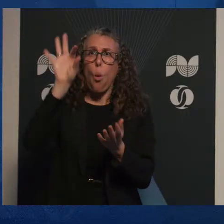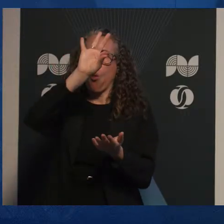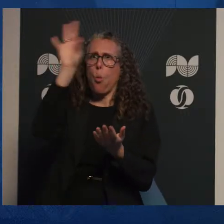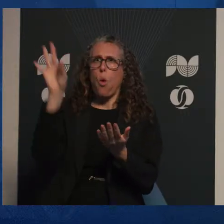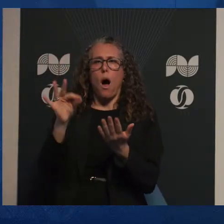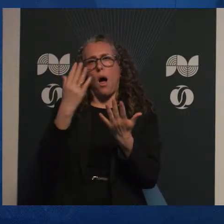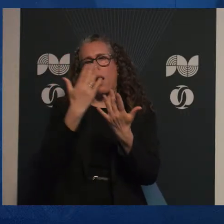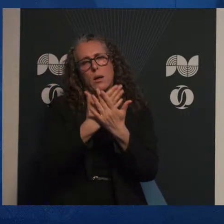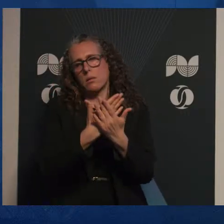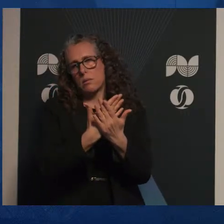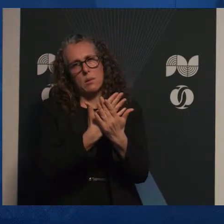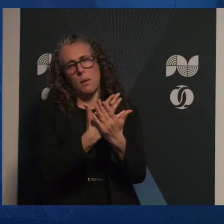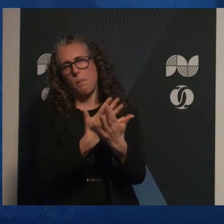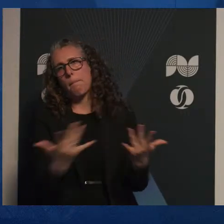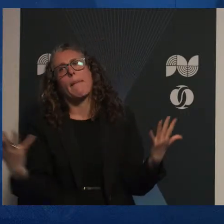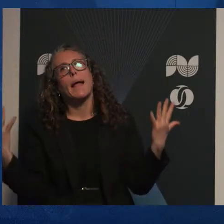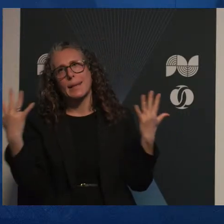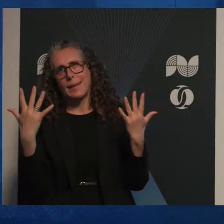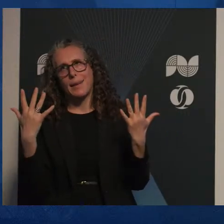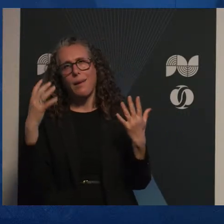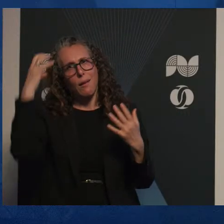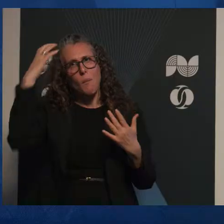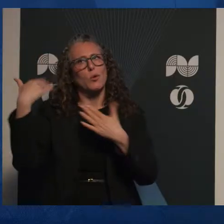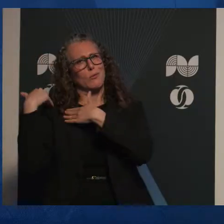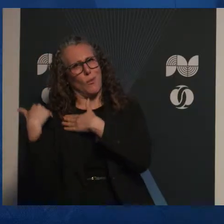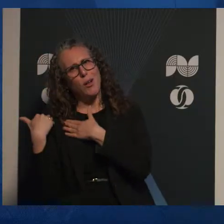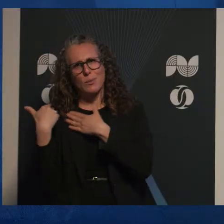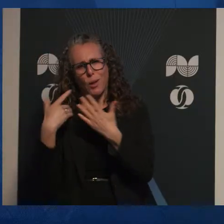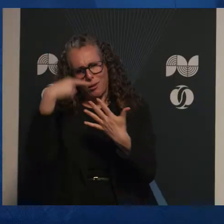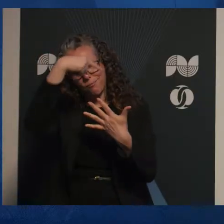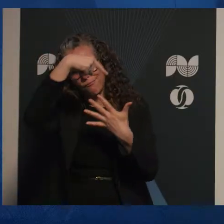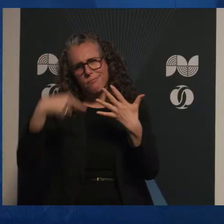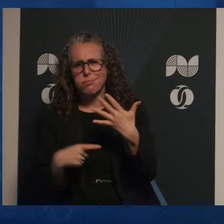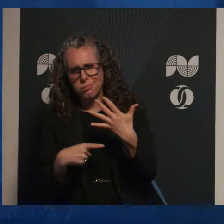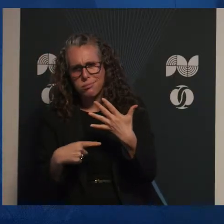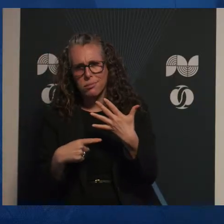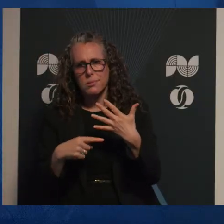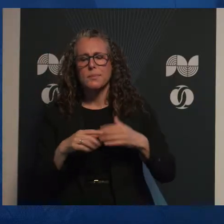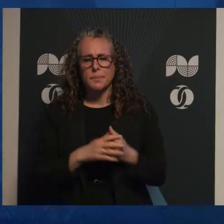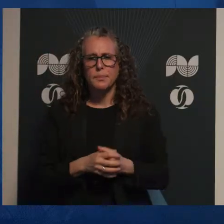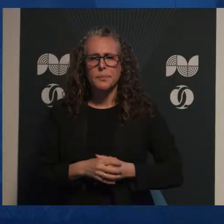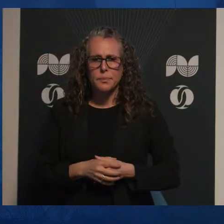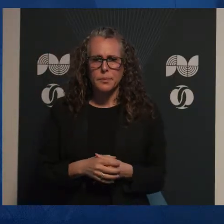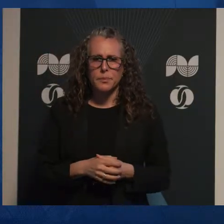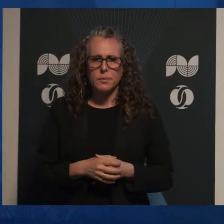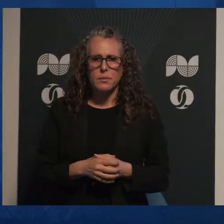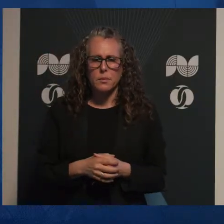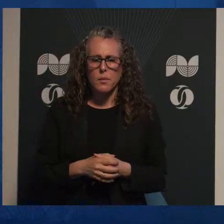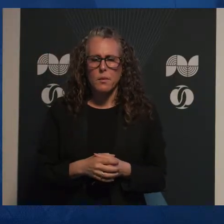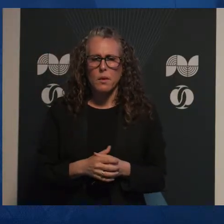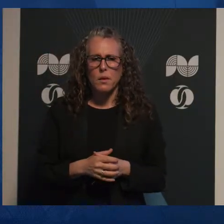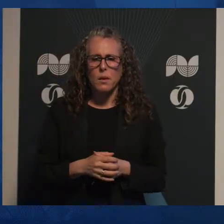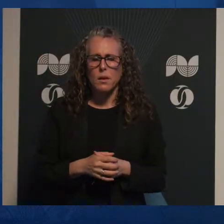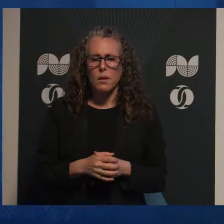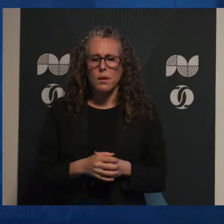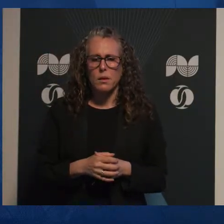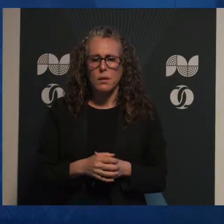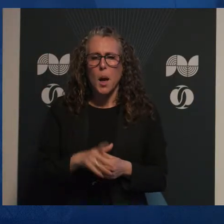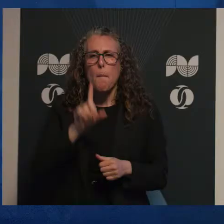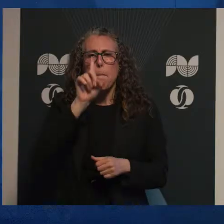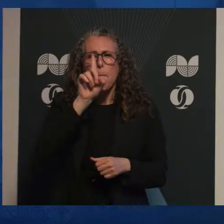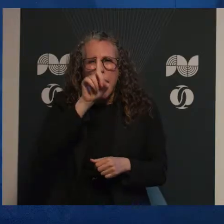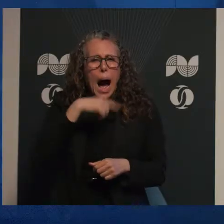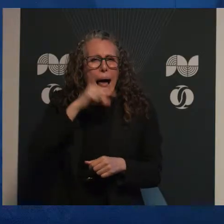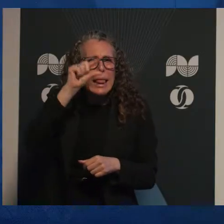why governments should intervene, but a need for a very significant degree of caution.